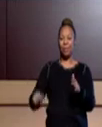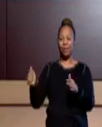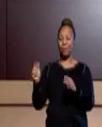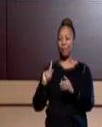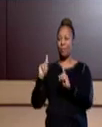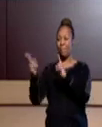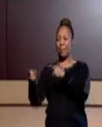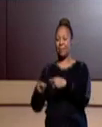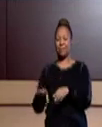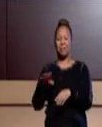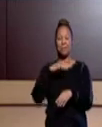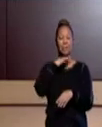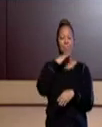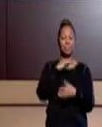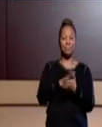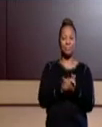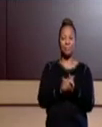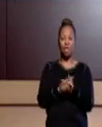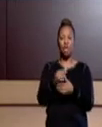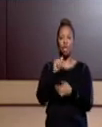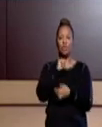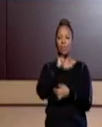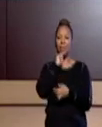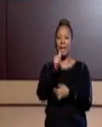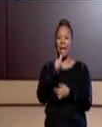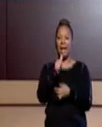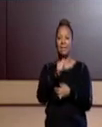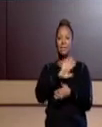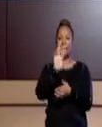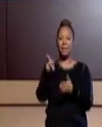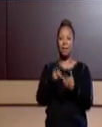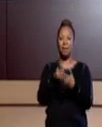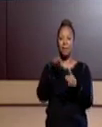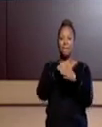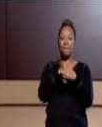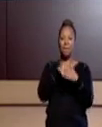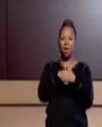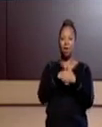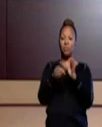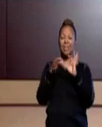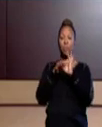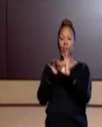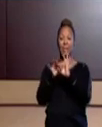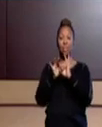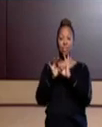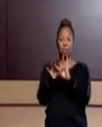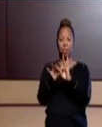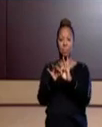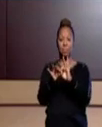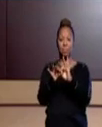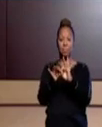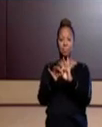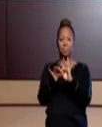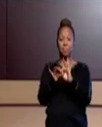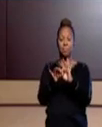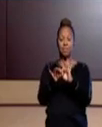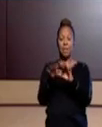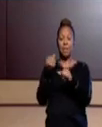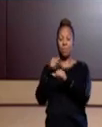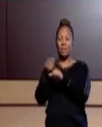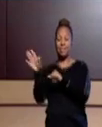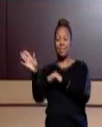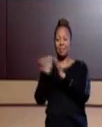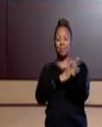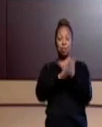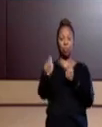vomit. You will not get back involved in a relationship that was sent to